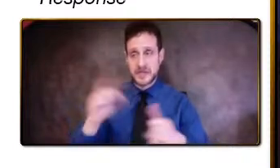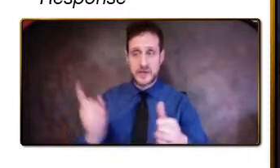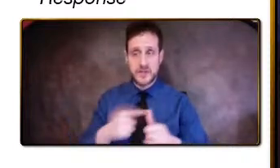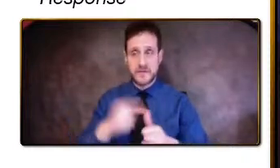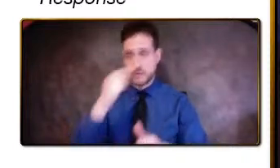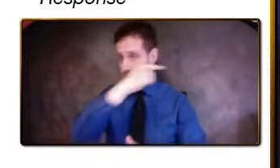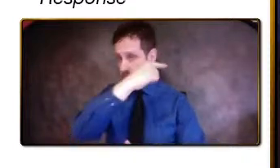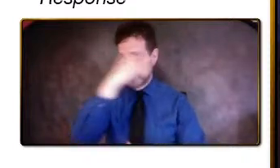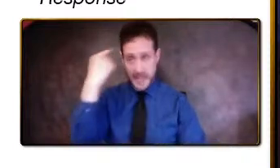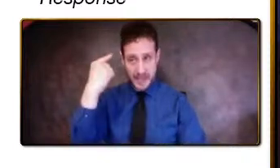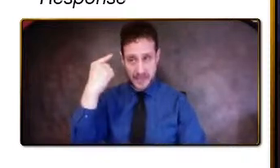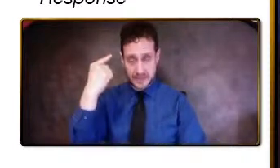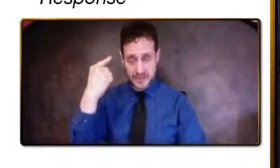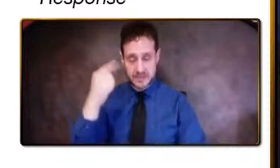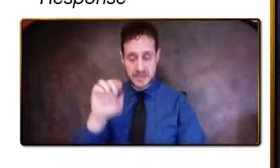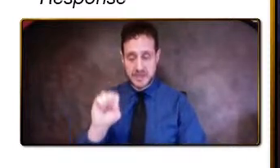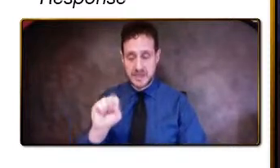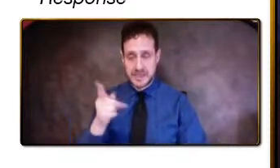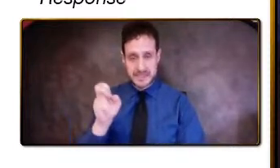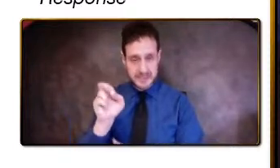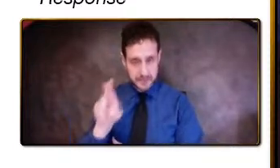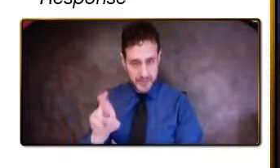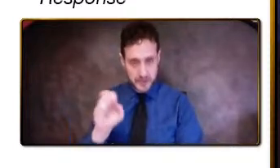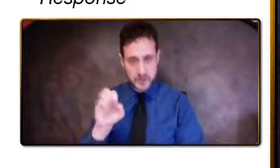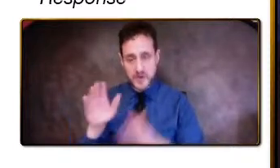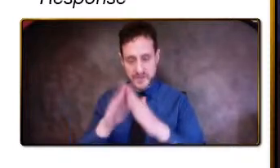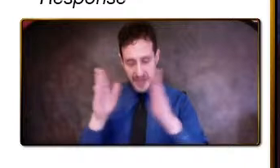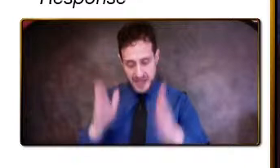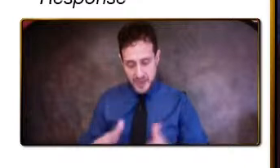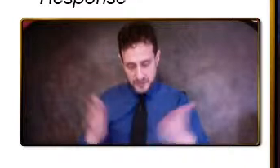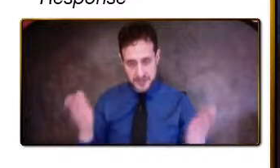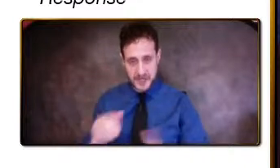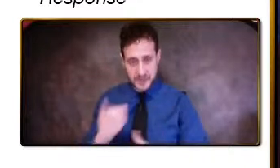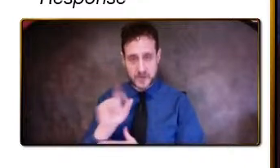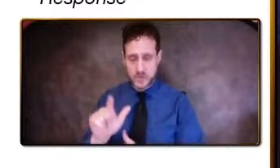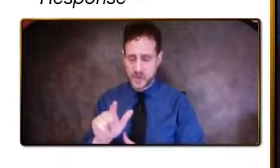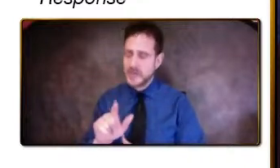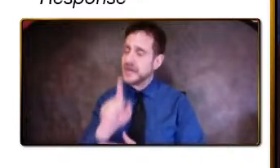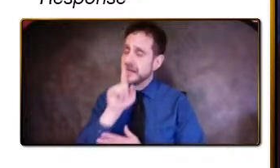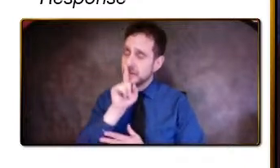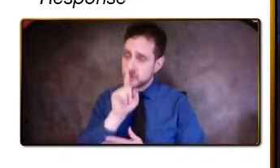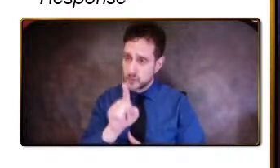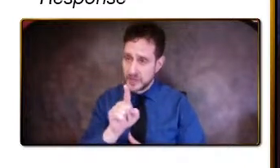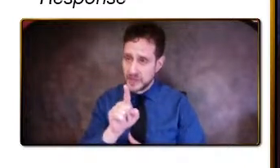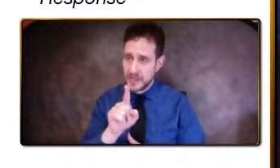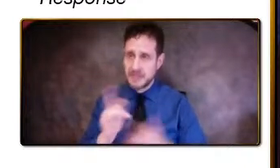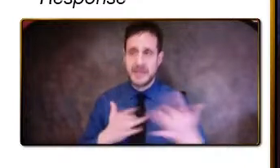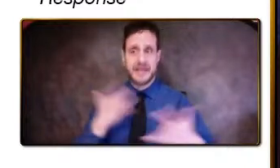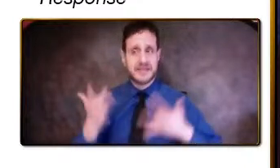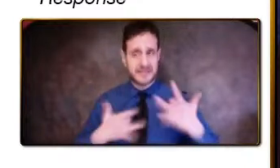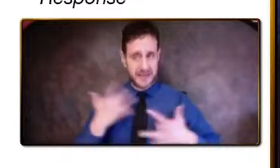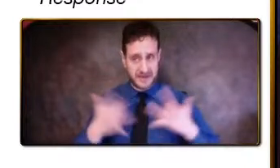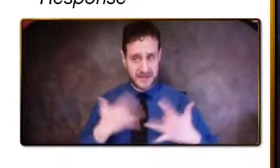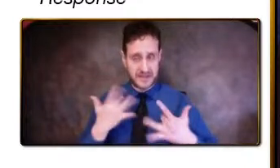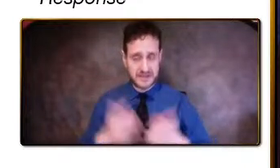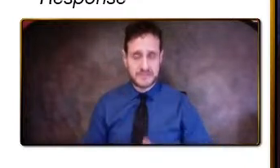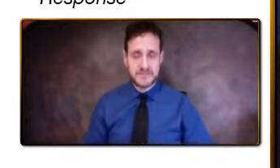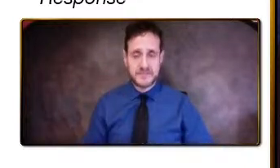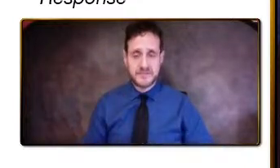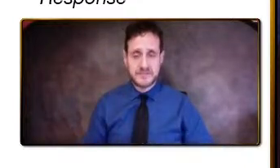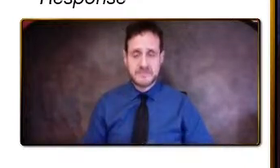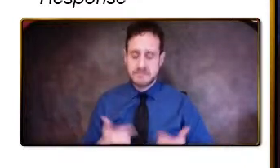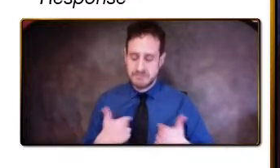Speaker of the House in Illinois. I mean, it's truly exciting. And I